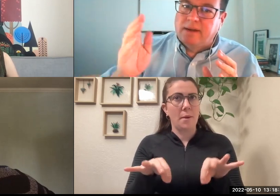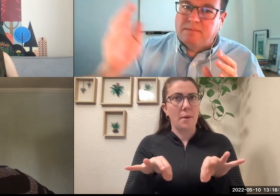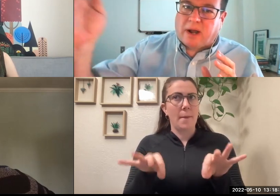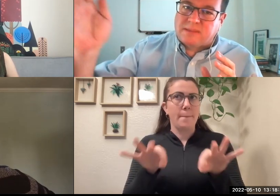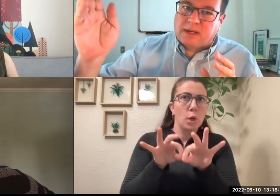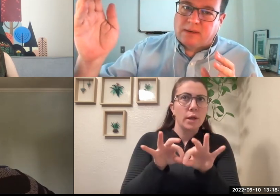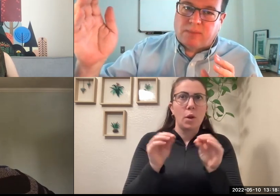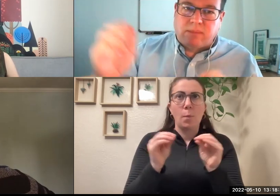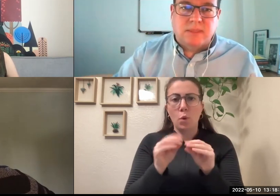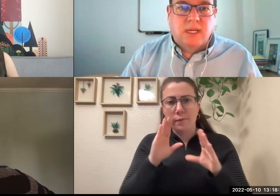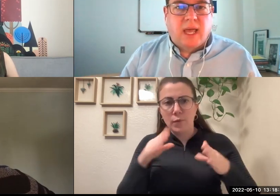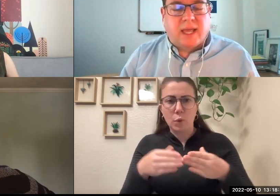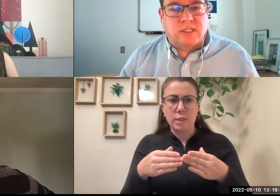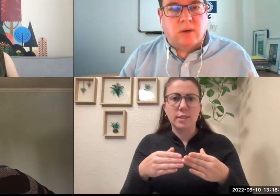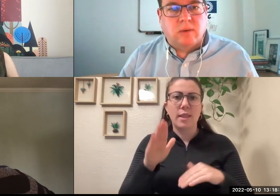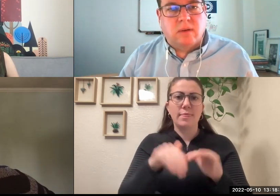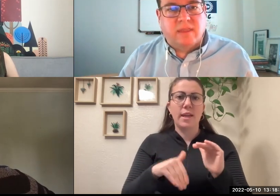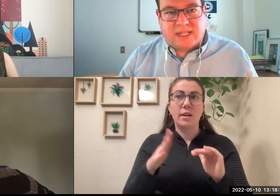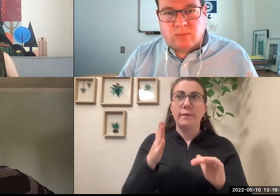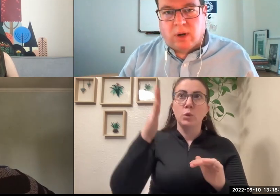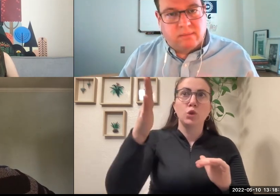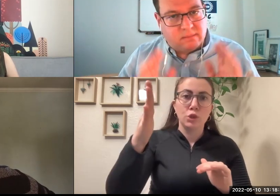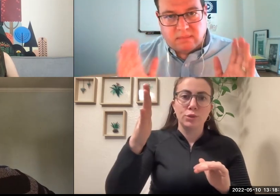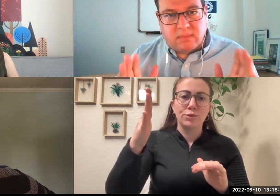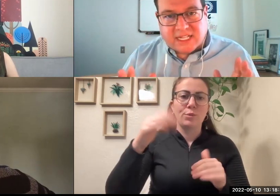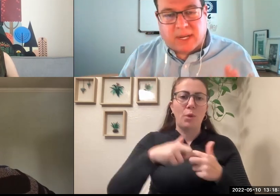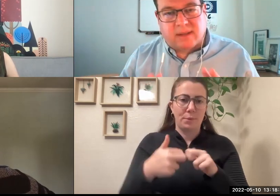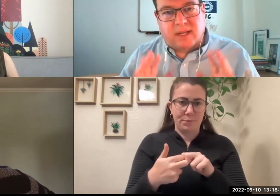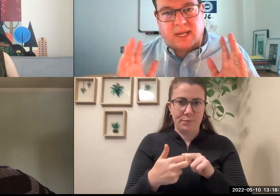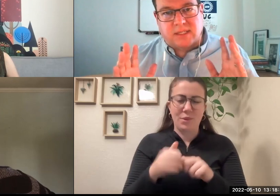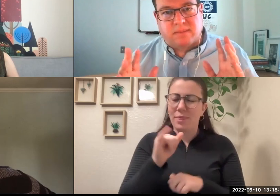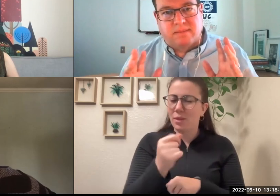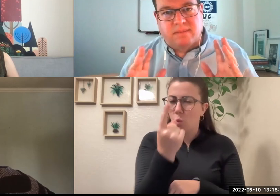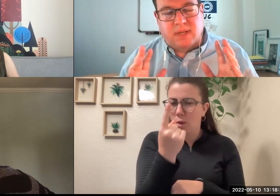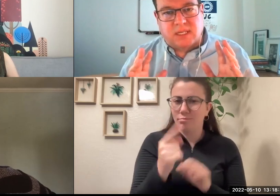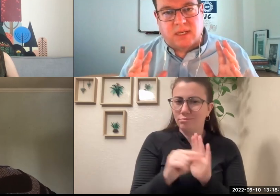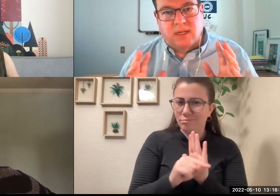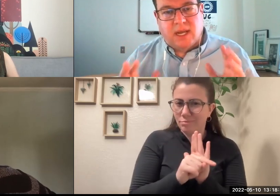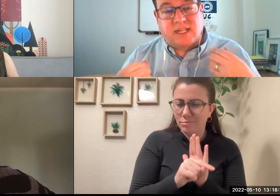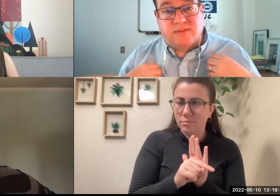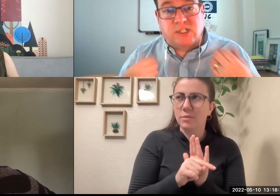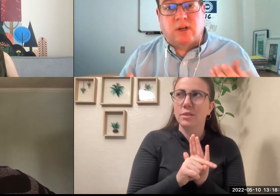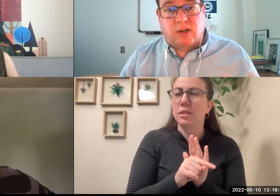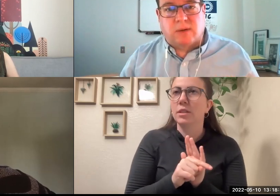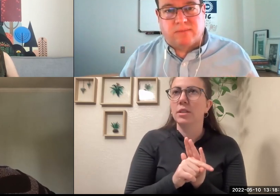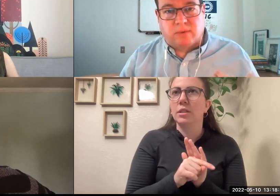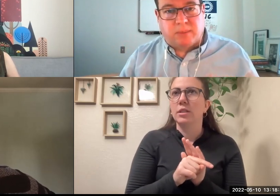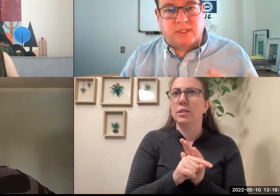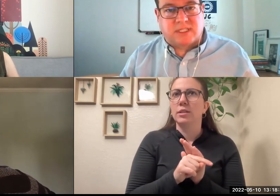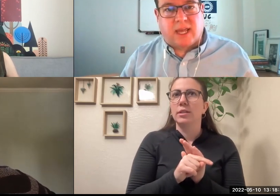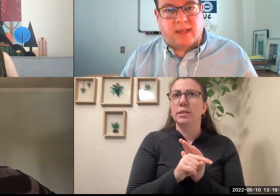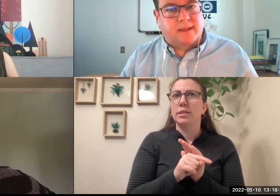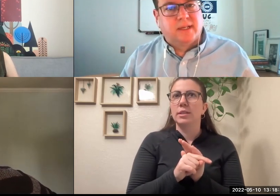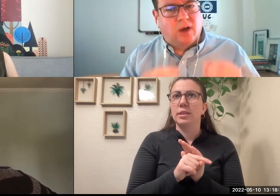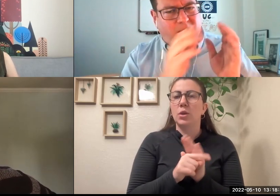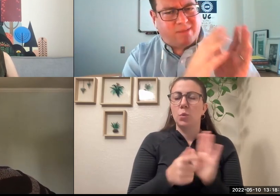the proximate problems. And so that's one aspect that like is a, it takes visionary leadership for people